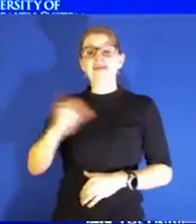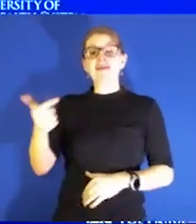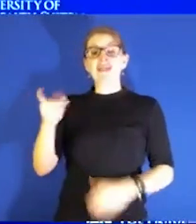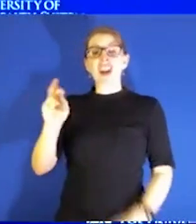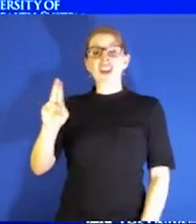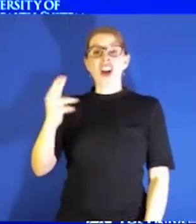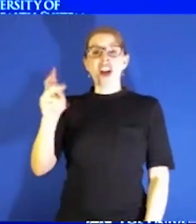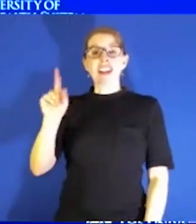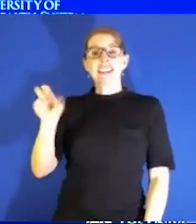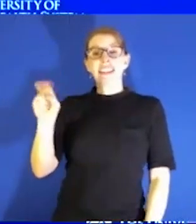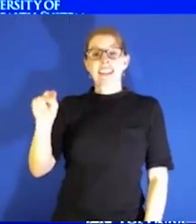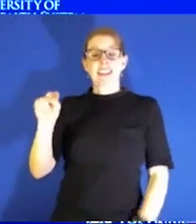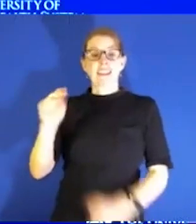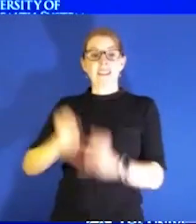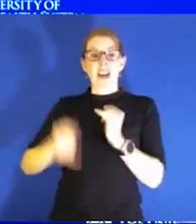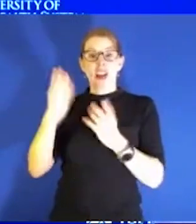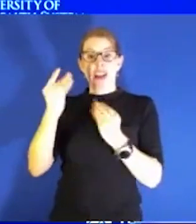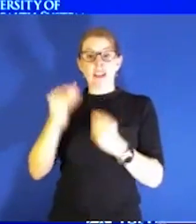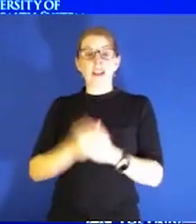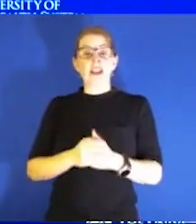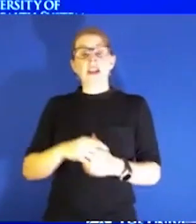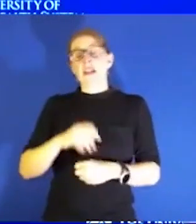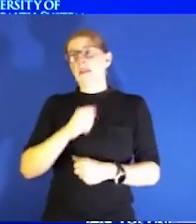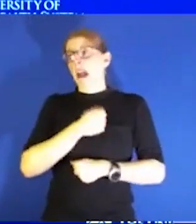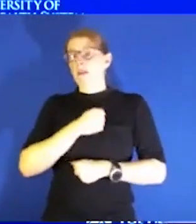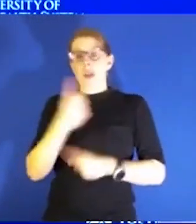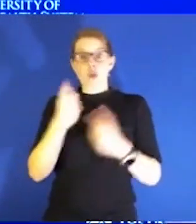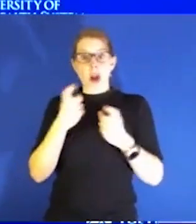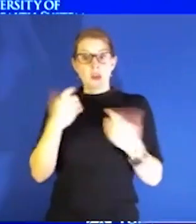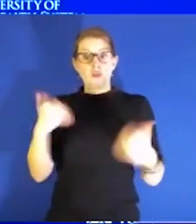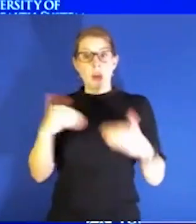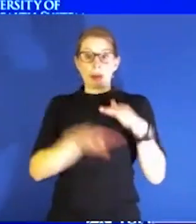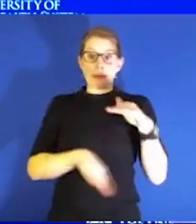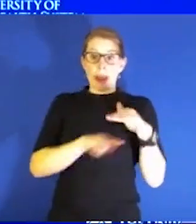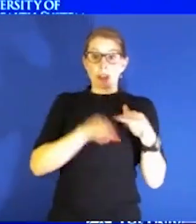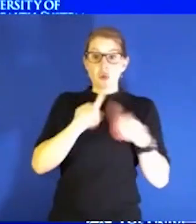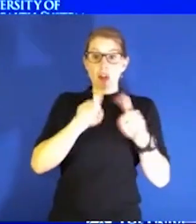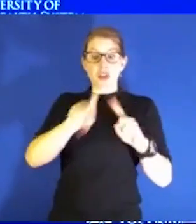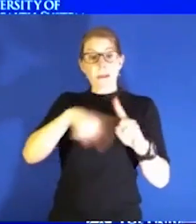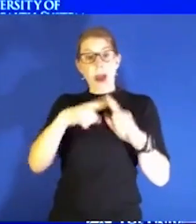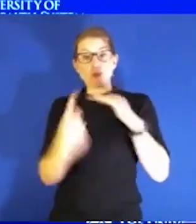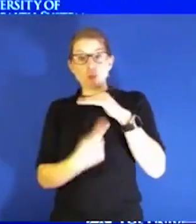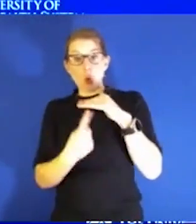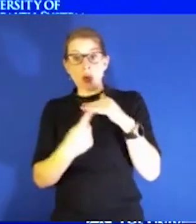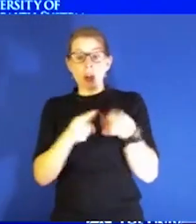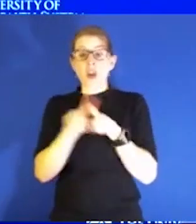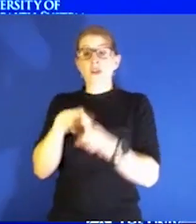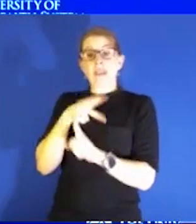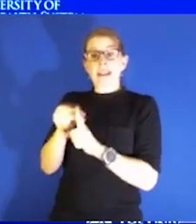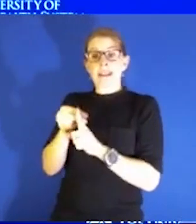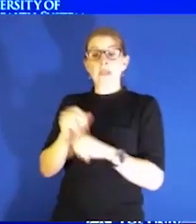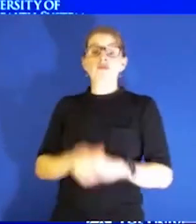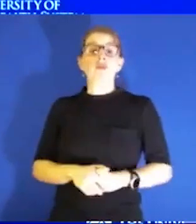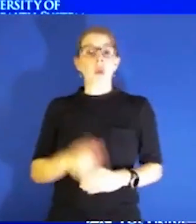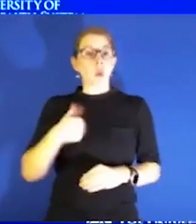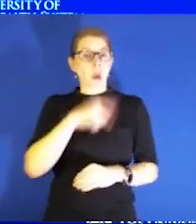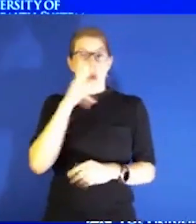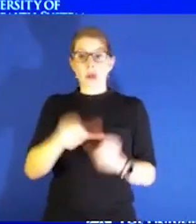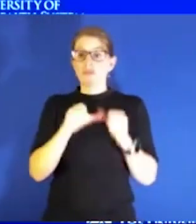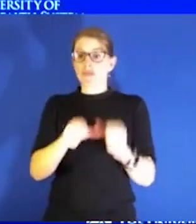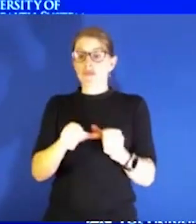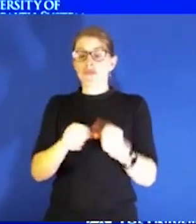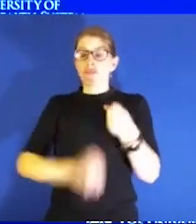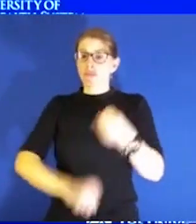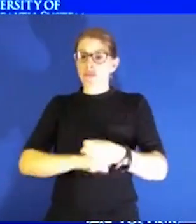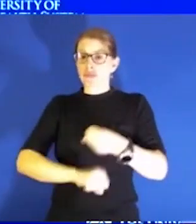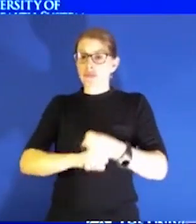Yeah, I loved our insightful questions, the basic questions about quarantine and also vaccination. We will continue to endorse and promote